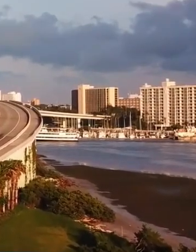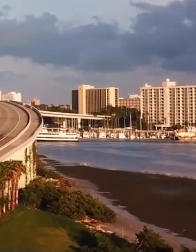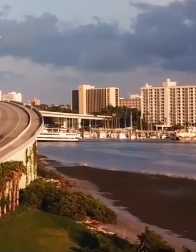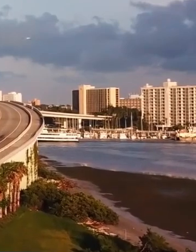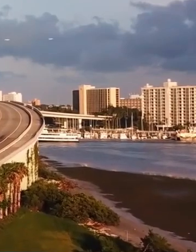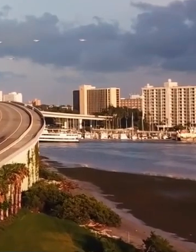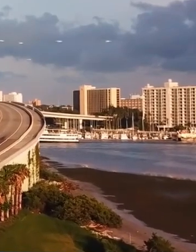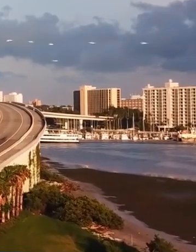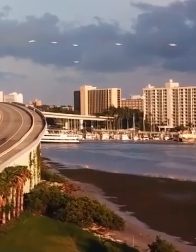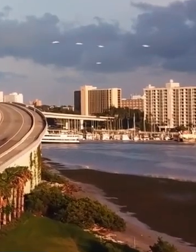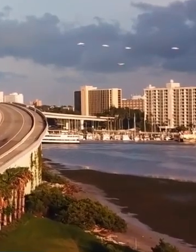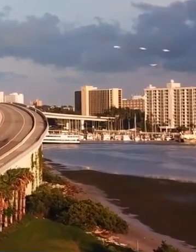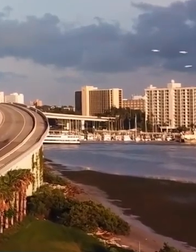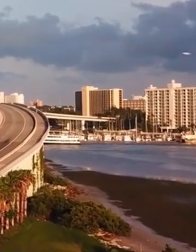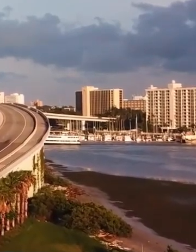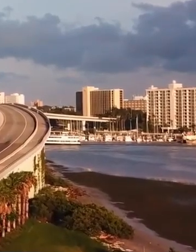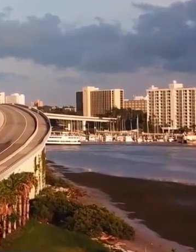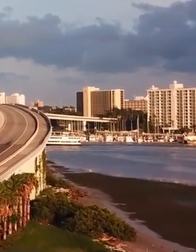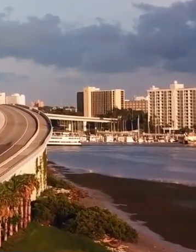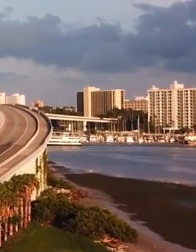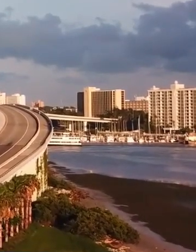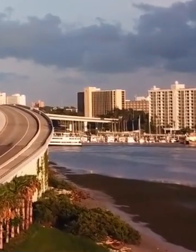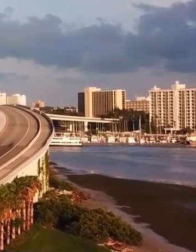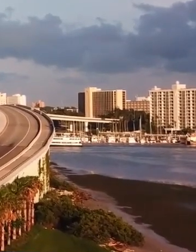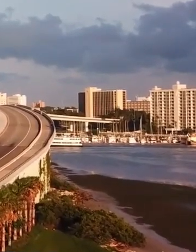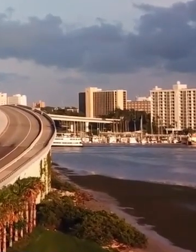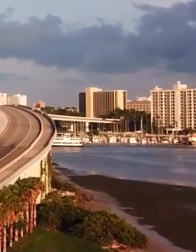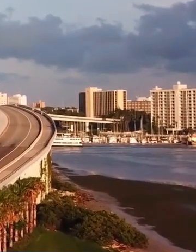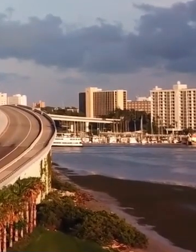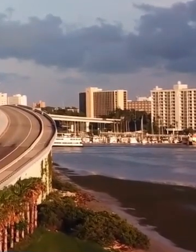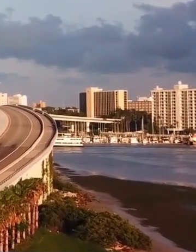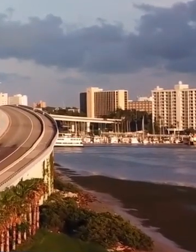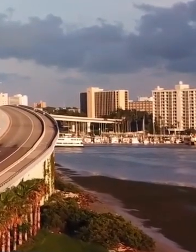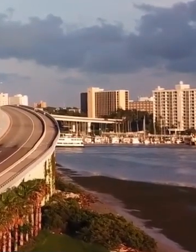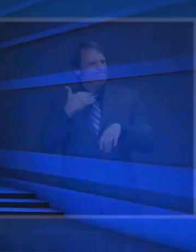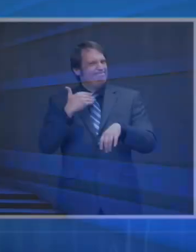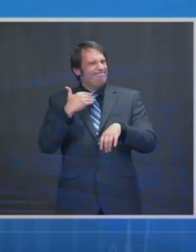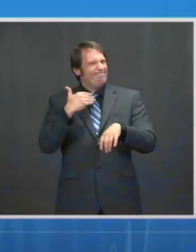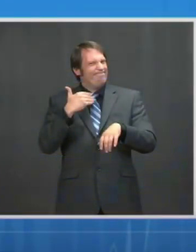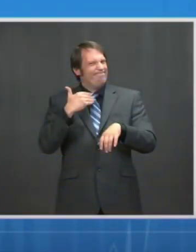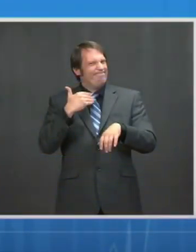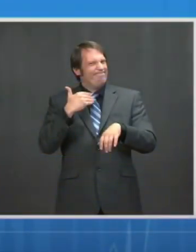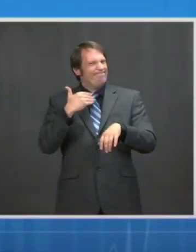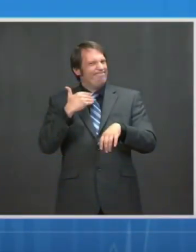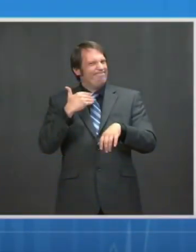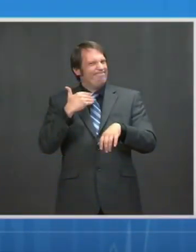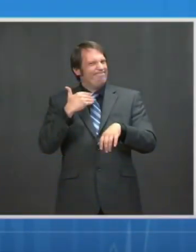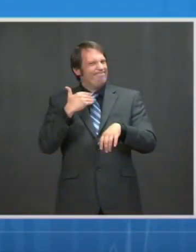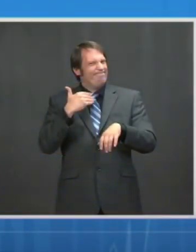thoughts of ensuring that you always get two doses, not one doses, when